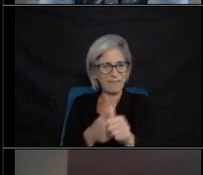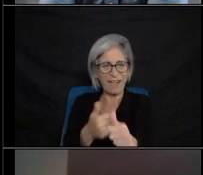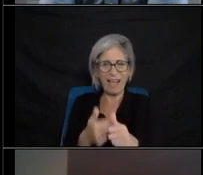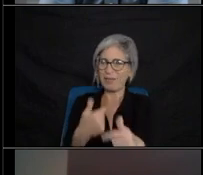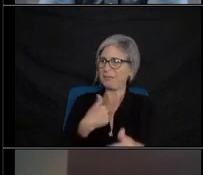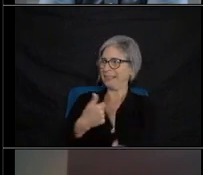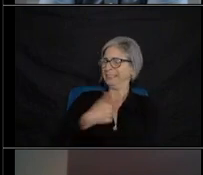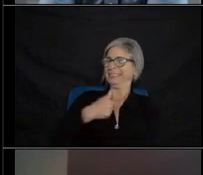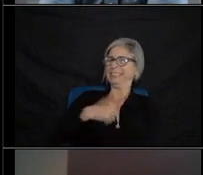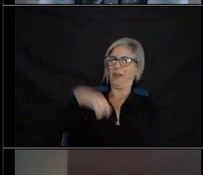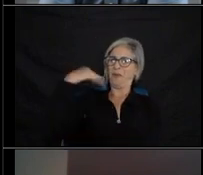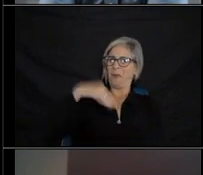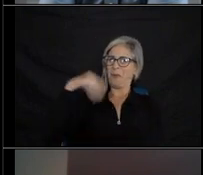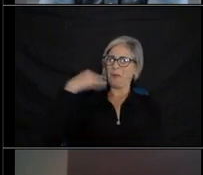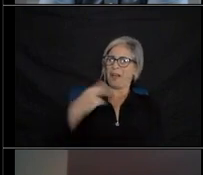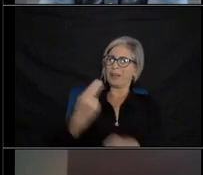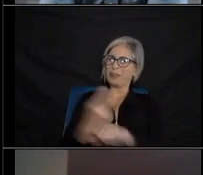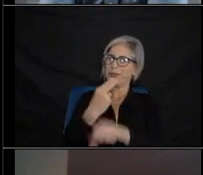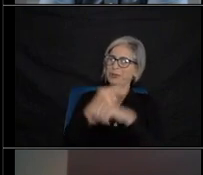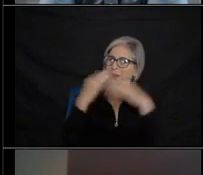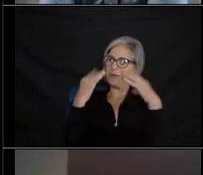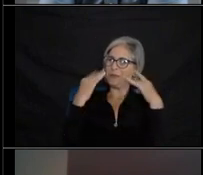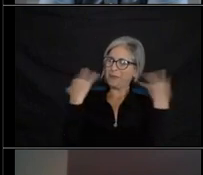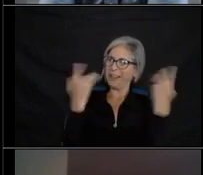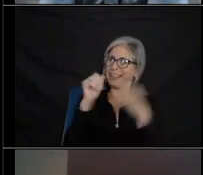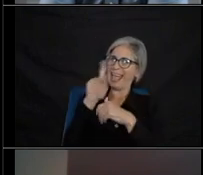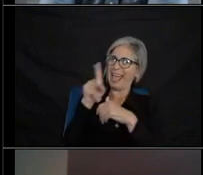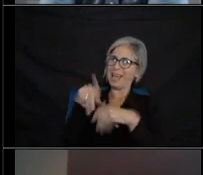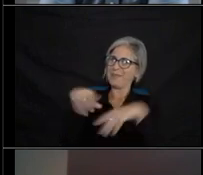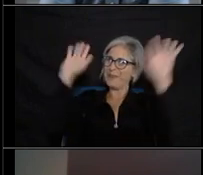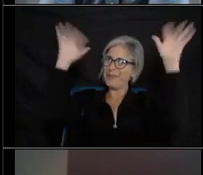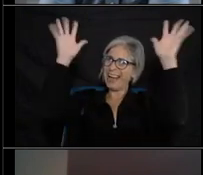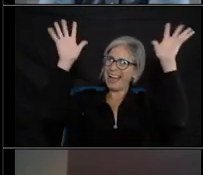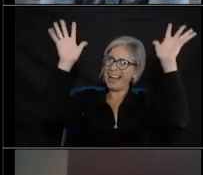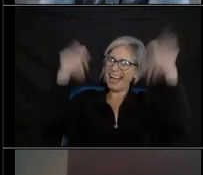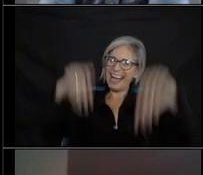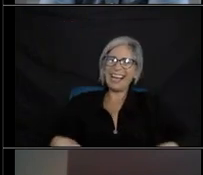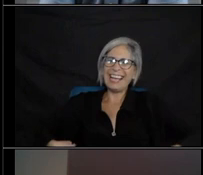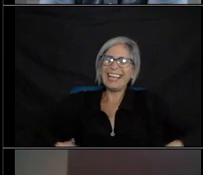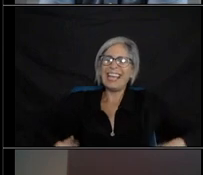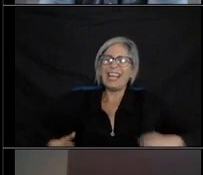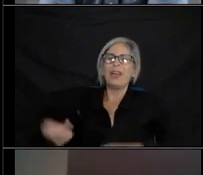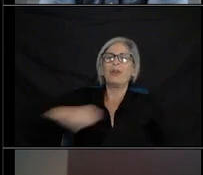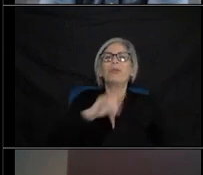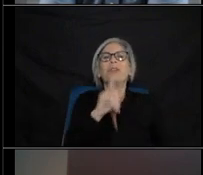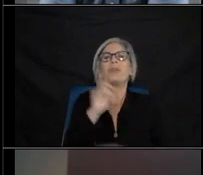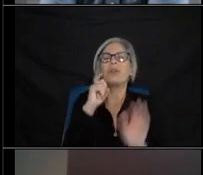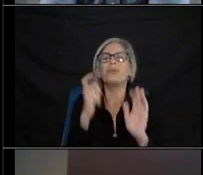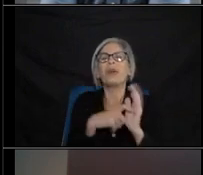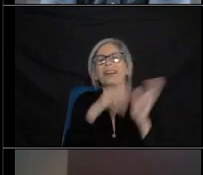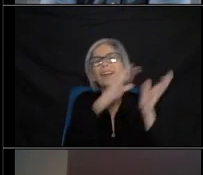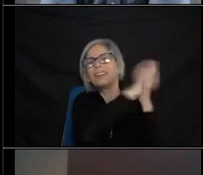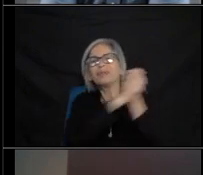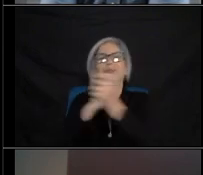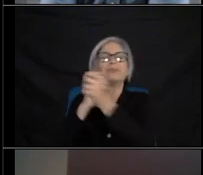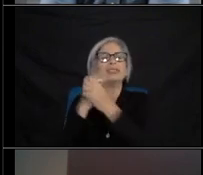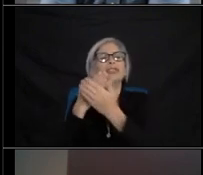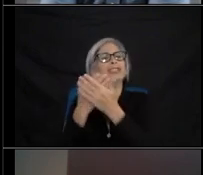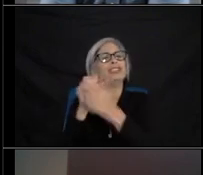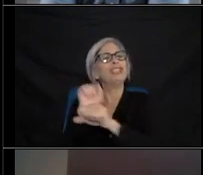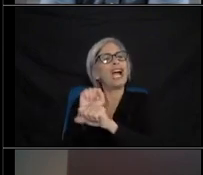it is very user-friendly. Yay! So I really want to commend you guys. Job well